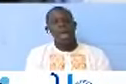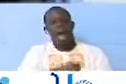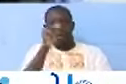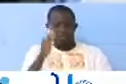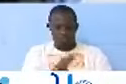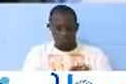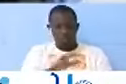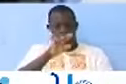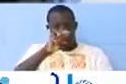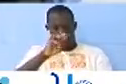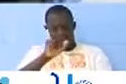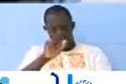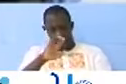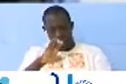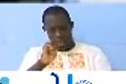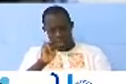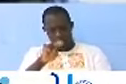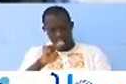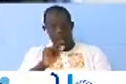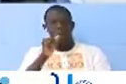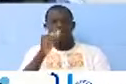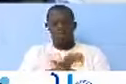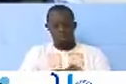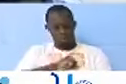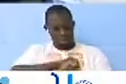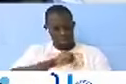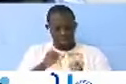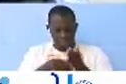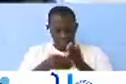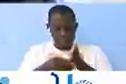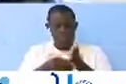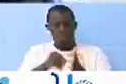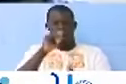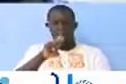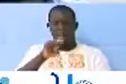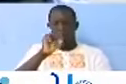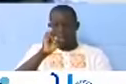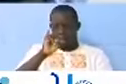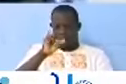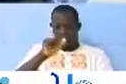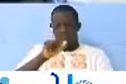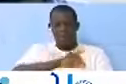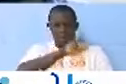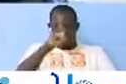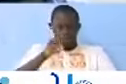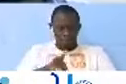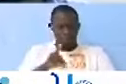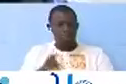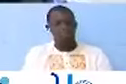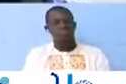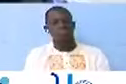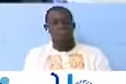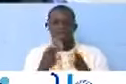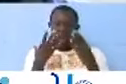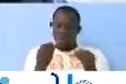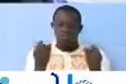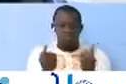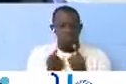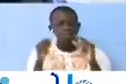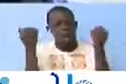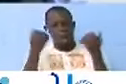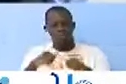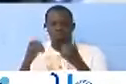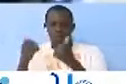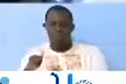And the Marina also one time director general at the NIA. So Mbokono. That's how things were